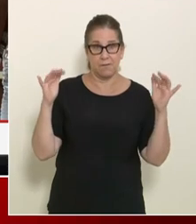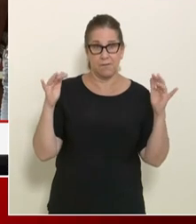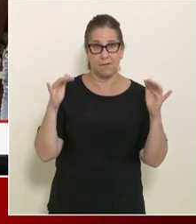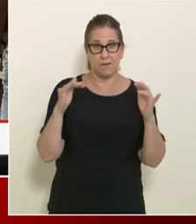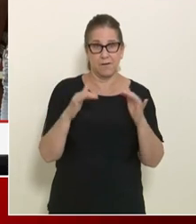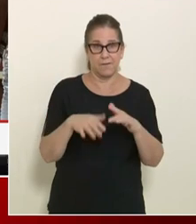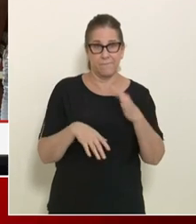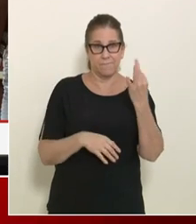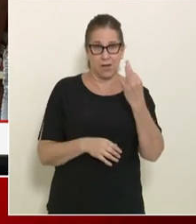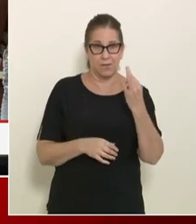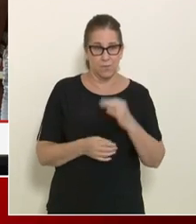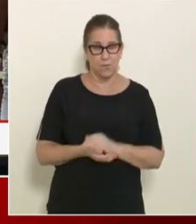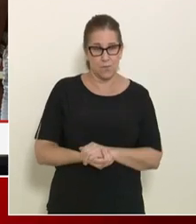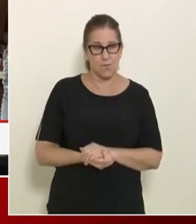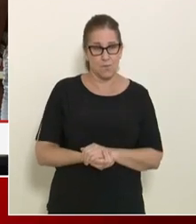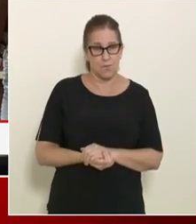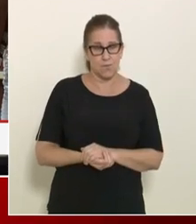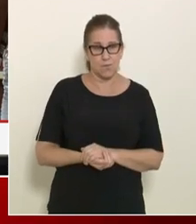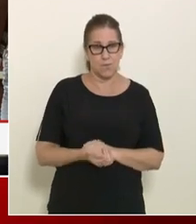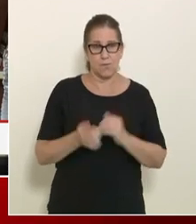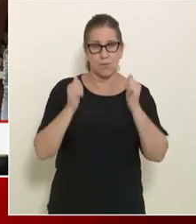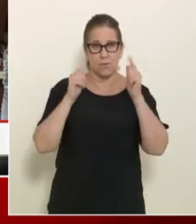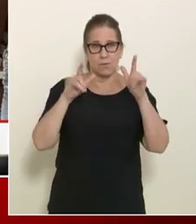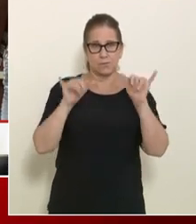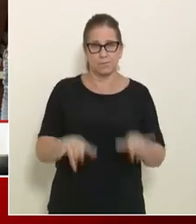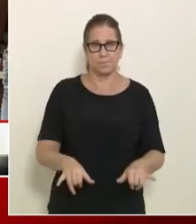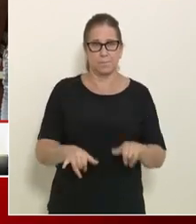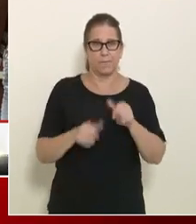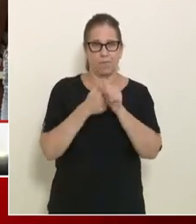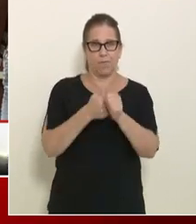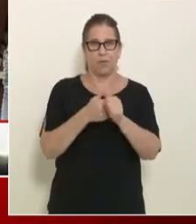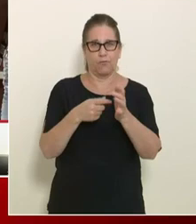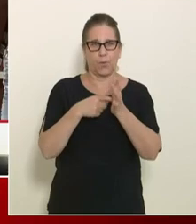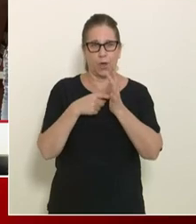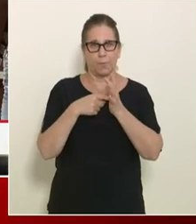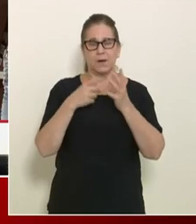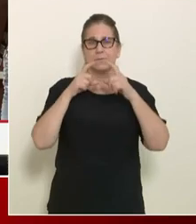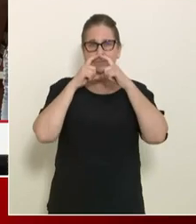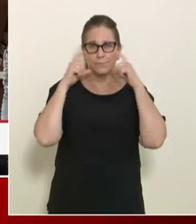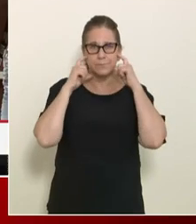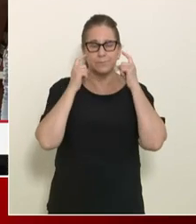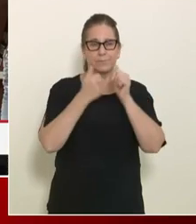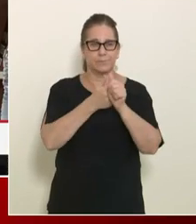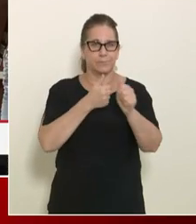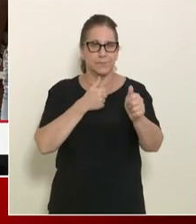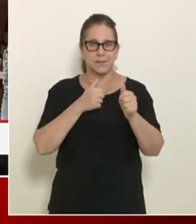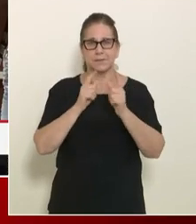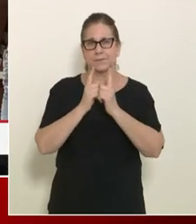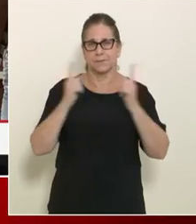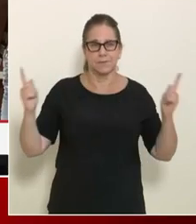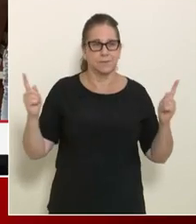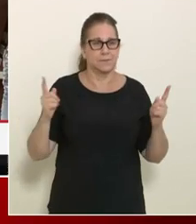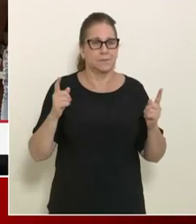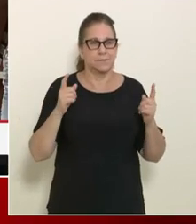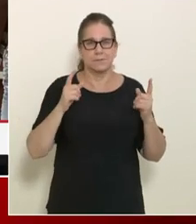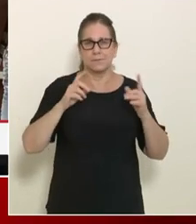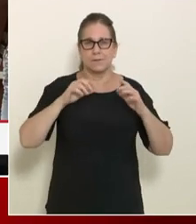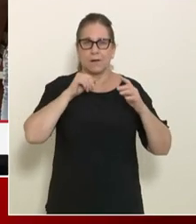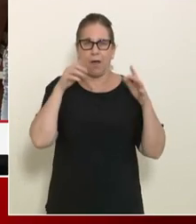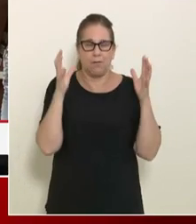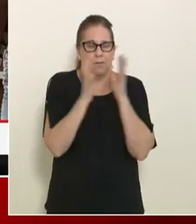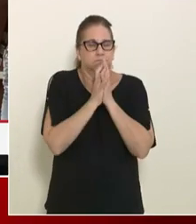In fact, our restaurant week focus has been on how families can enjoy our local